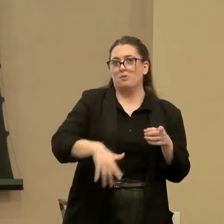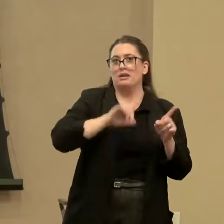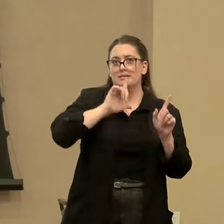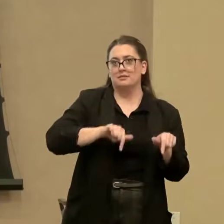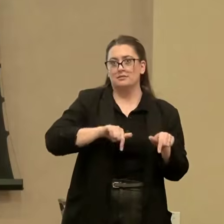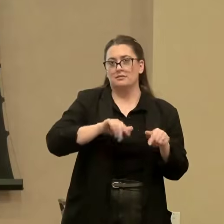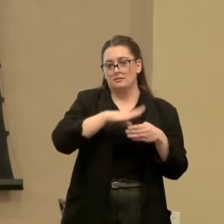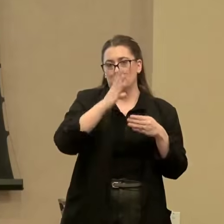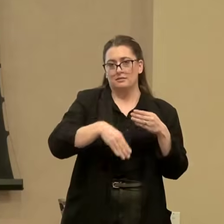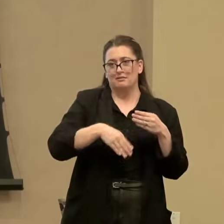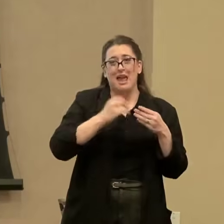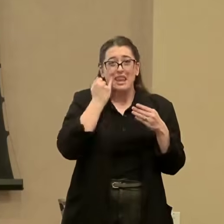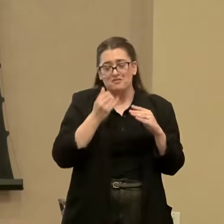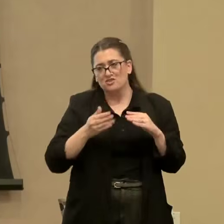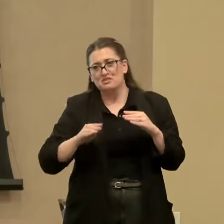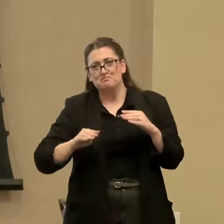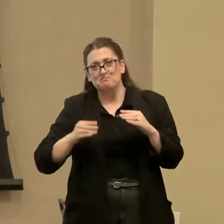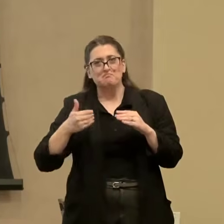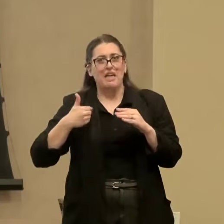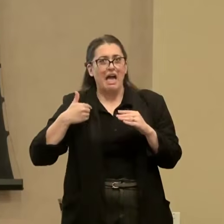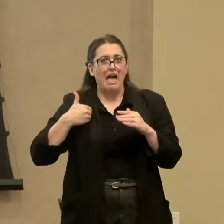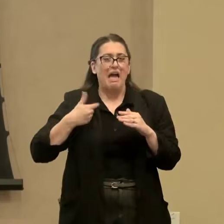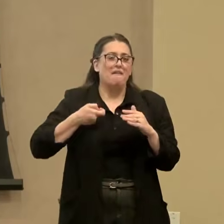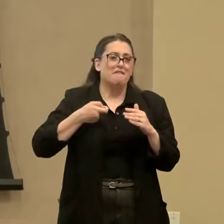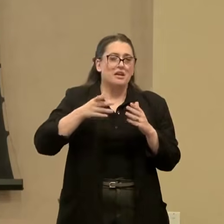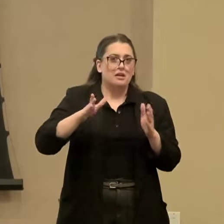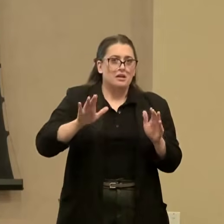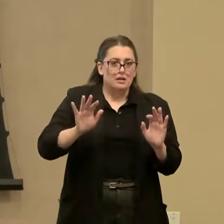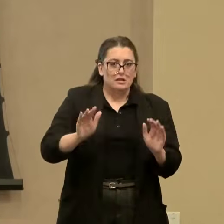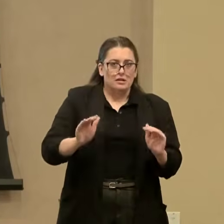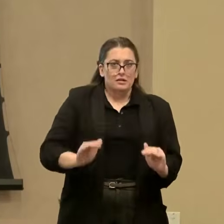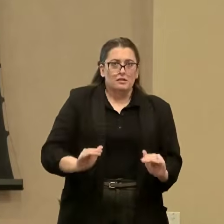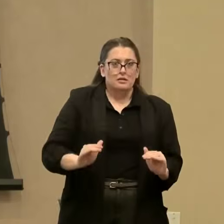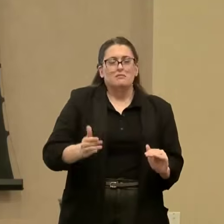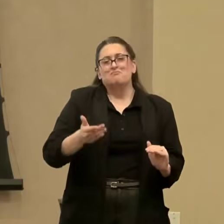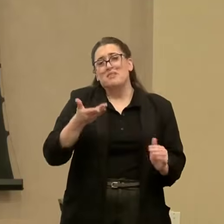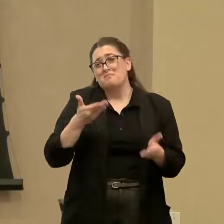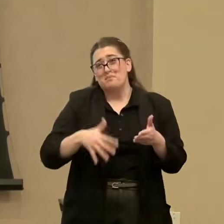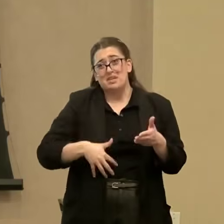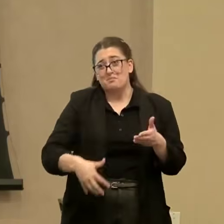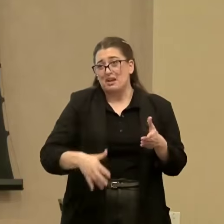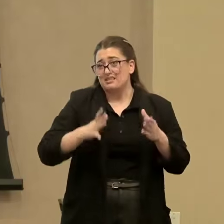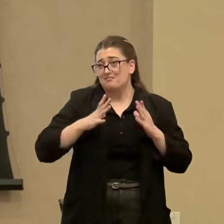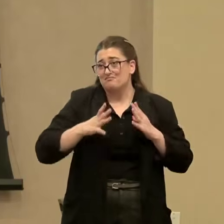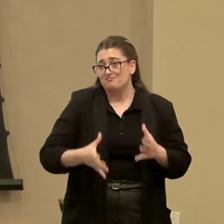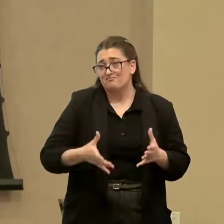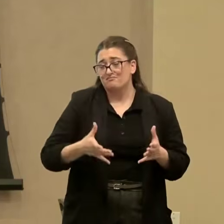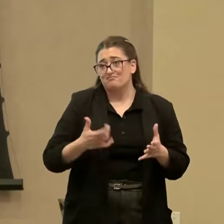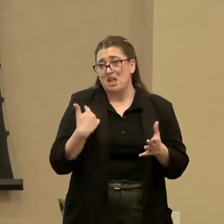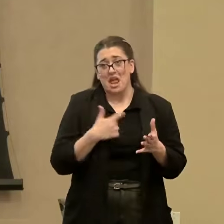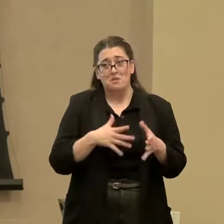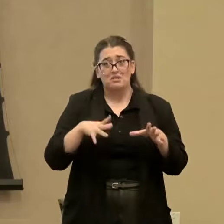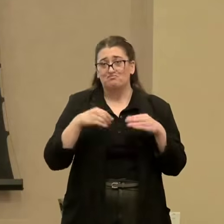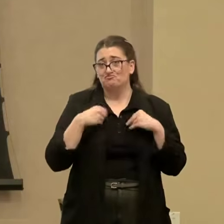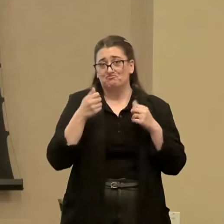if those are just sort of smoldering, but those labs that I mentioned are fine, the pregnancy maybe actually be okay, and we're kind of okay